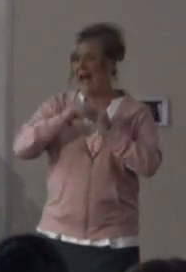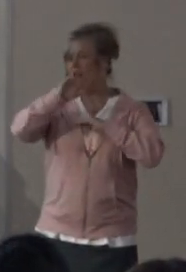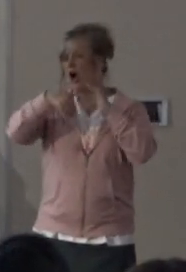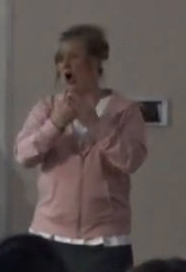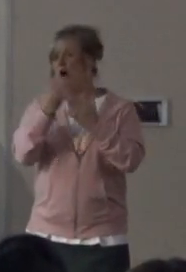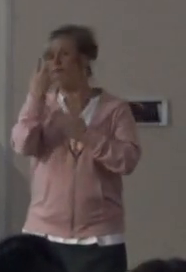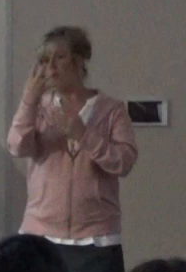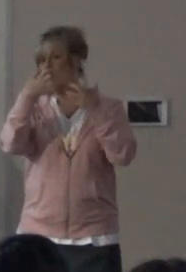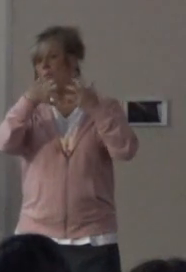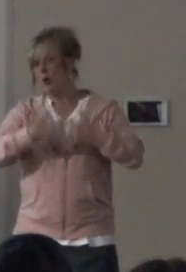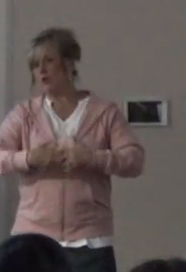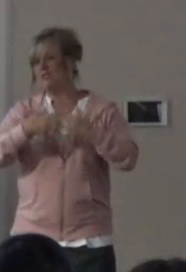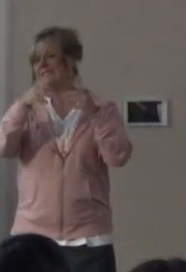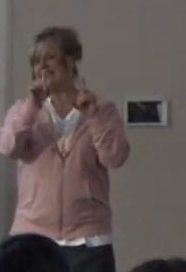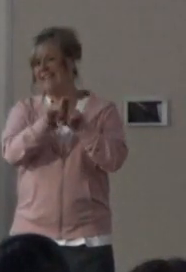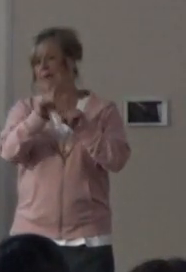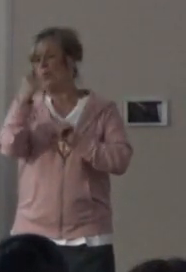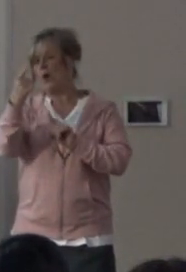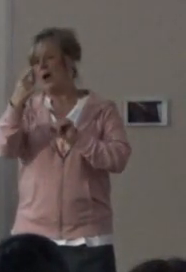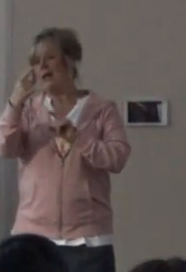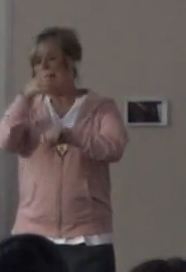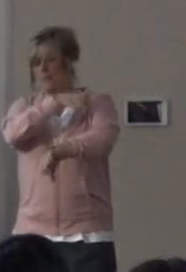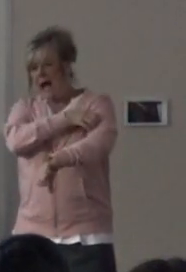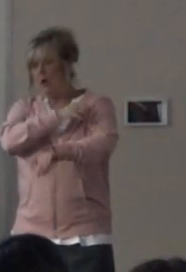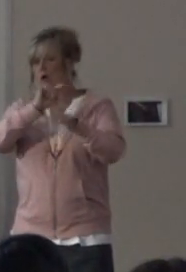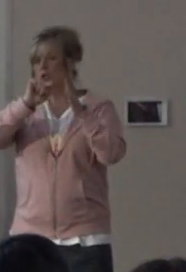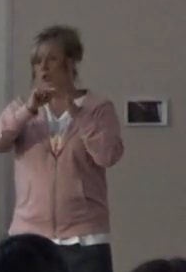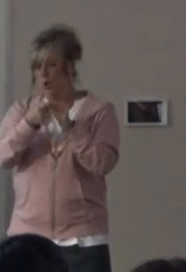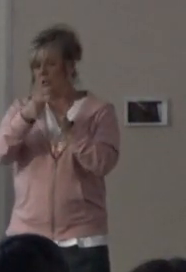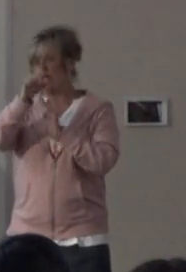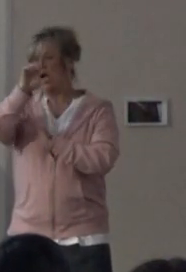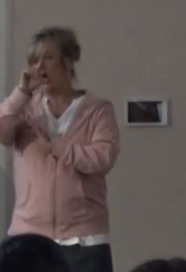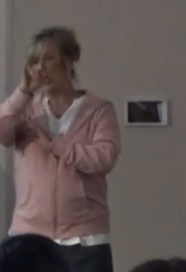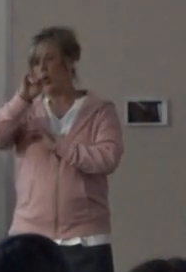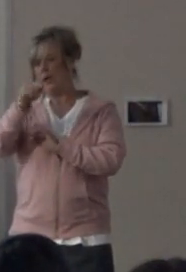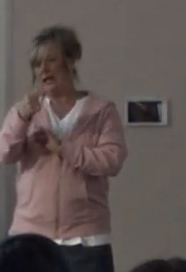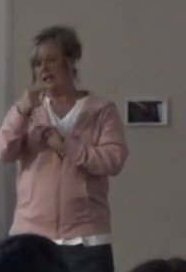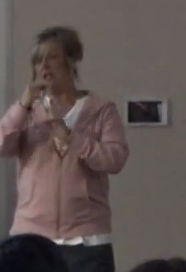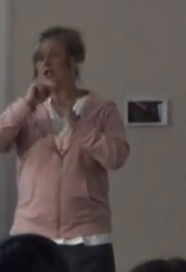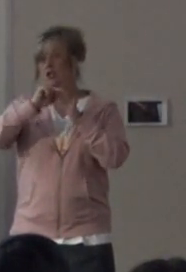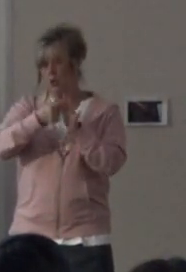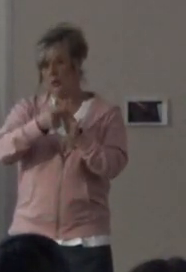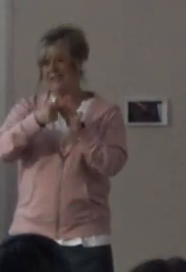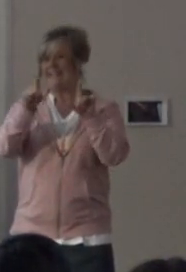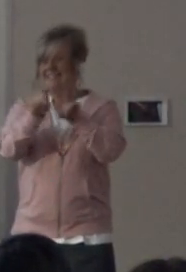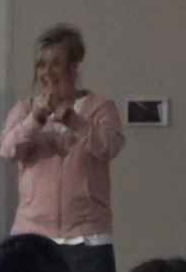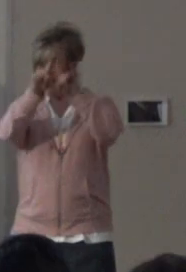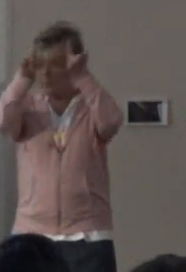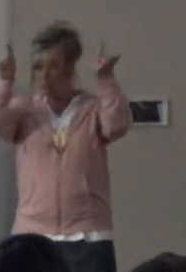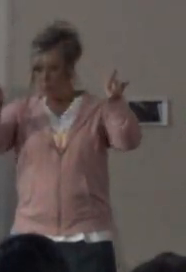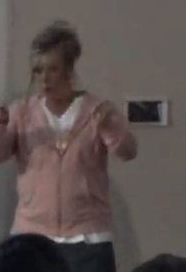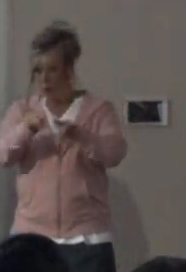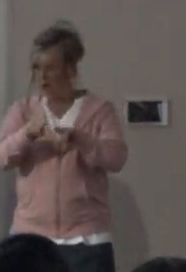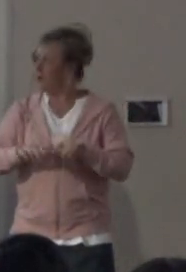the same one power source, same one coding source, and same breadboard, which was really convenient.